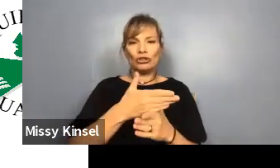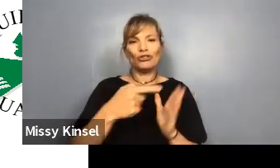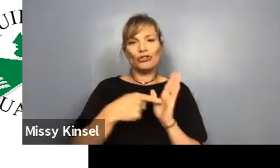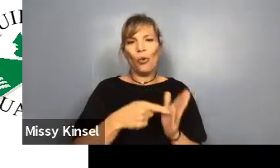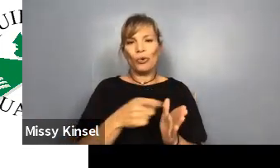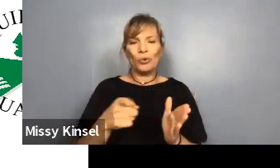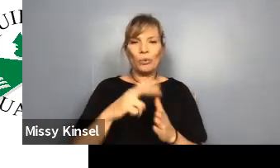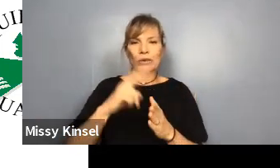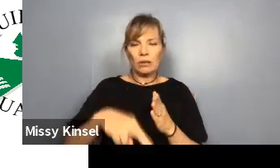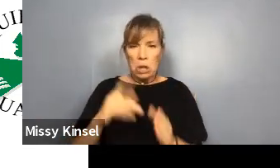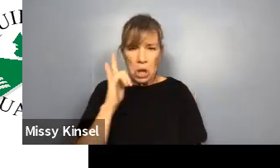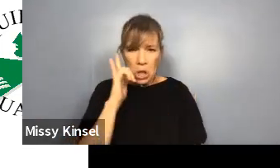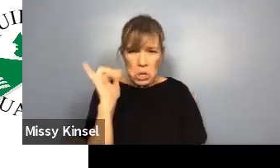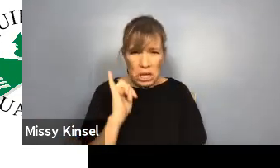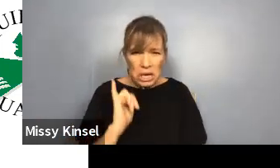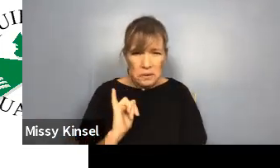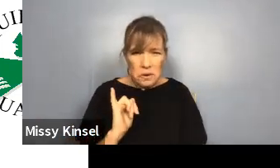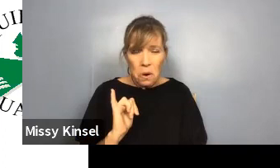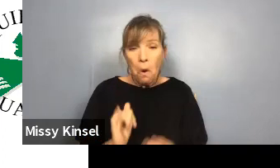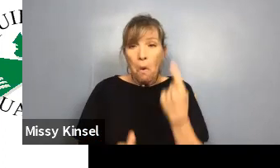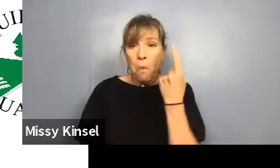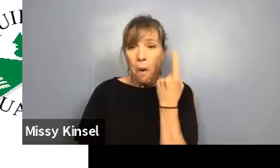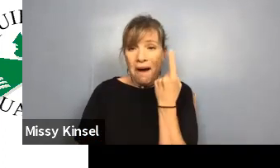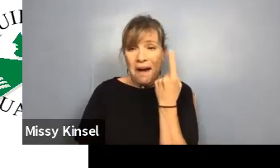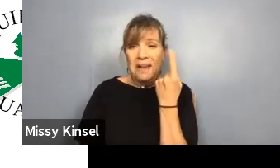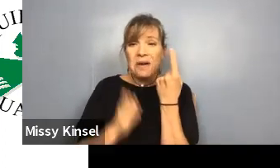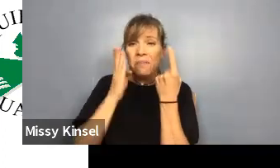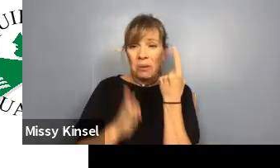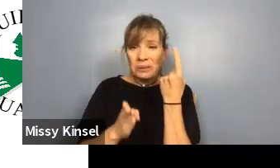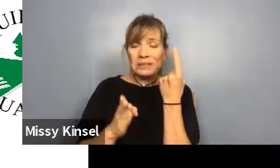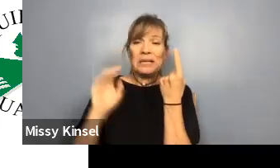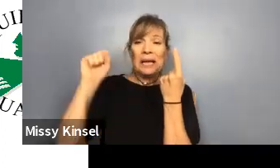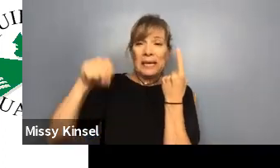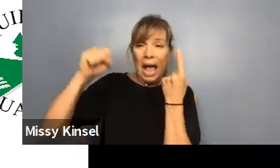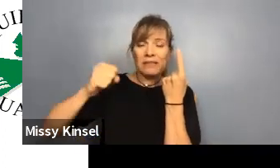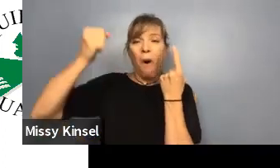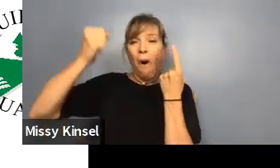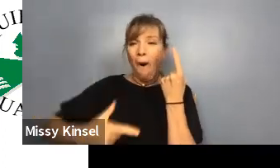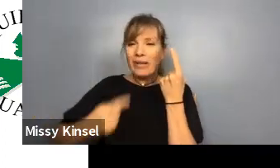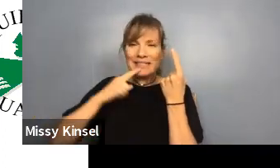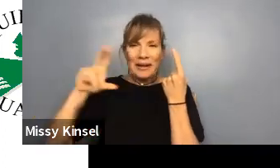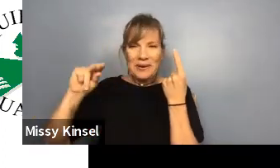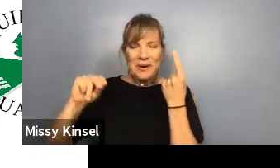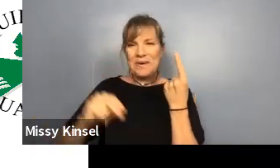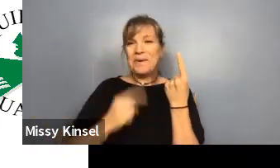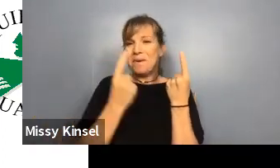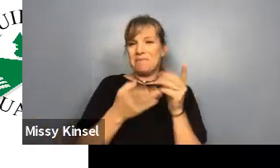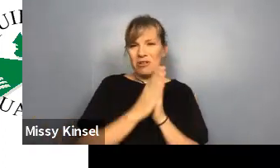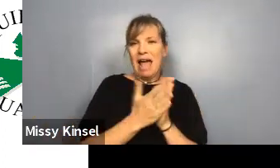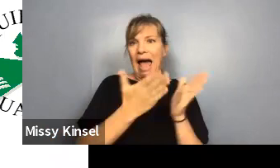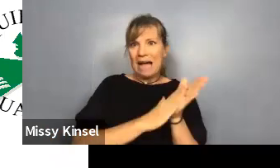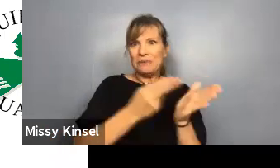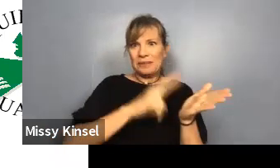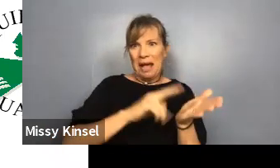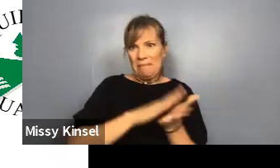So it looks like all but one of the people who answered have not been asked to sign or signed